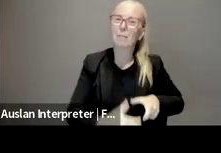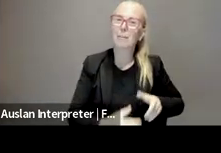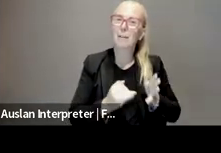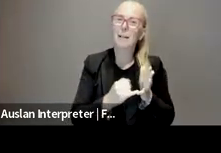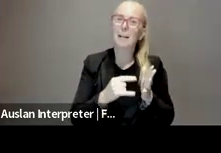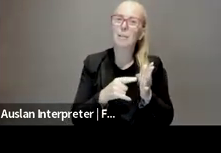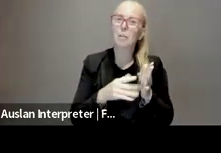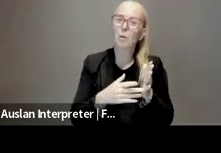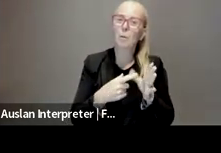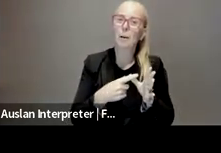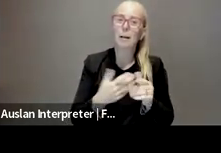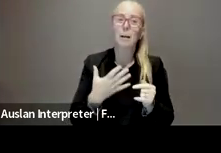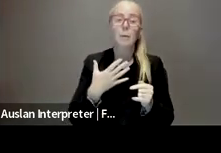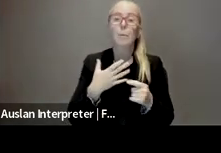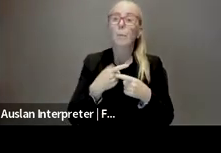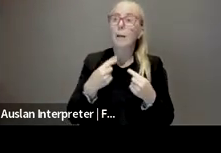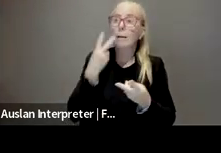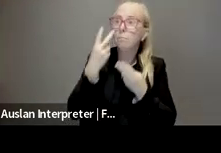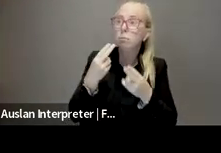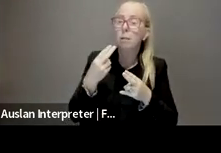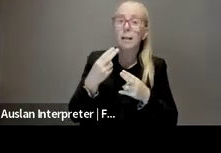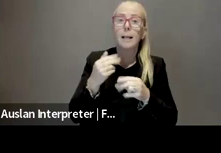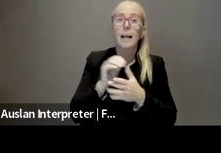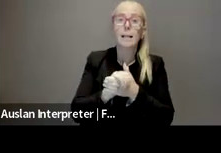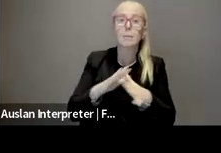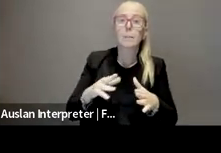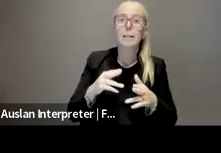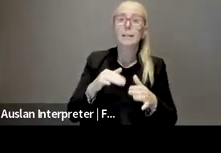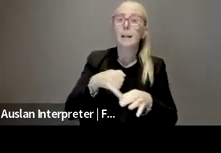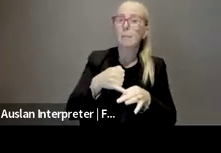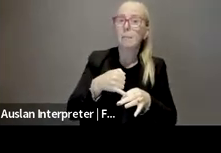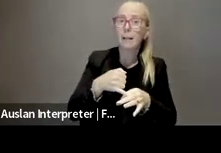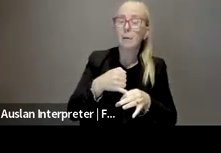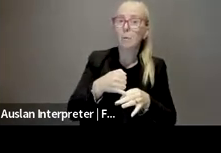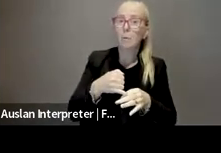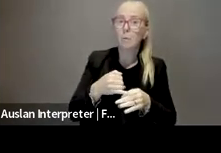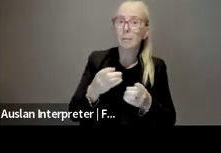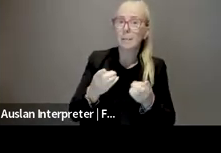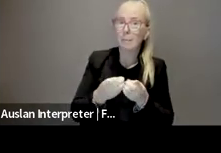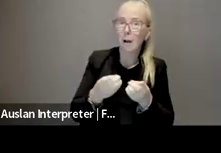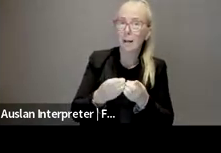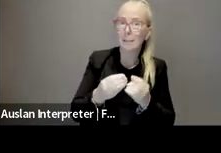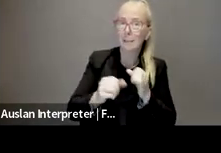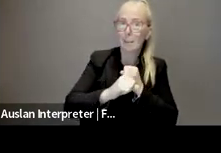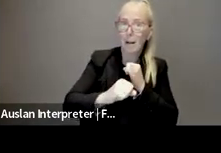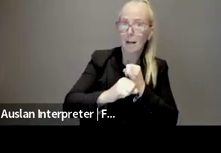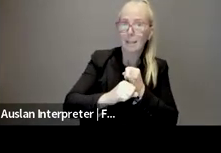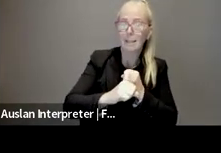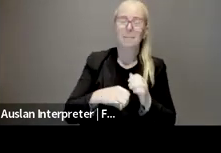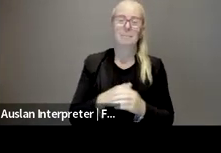device marketing and co-founder collaboration. Together, let's simplify ostomy management, one sponge at a time.